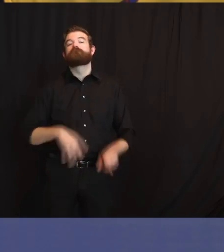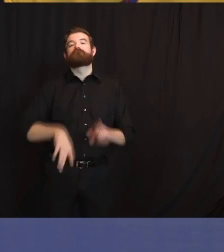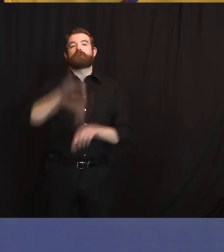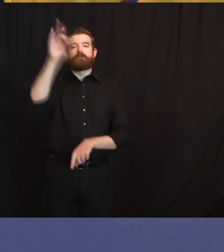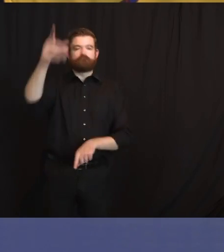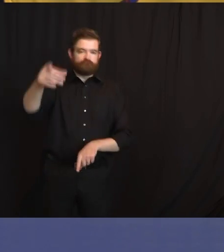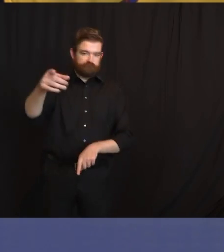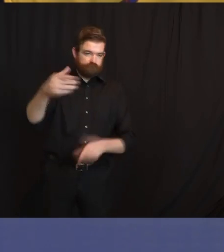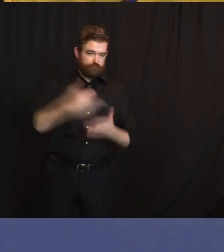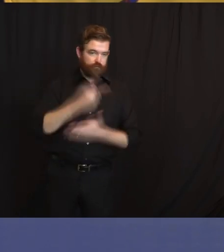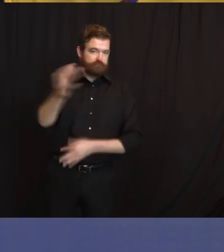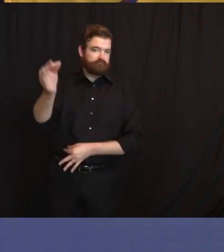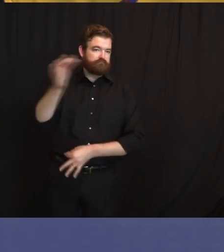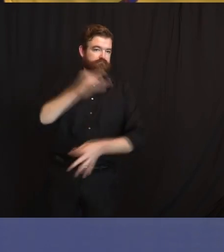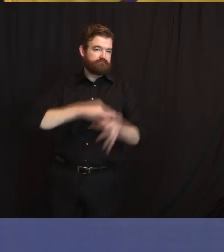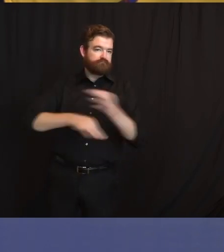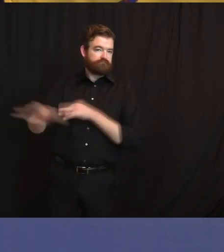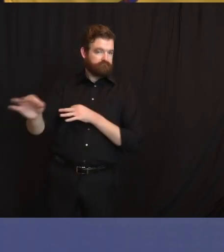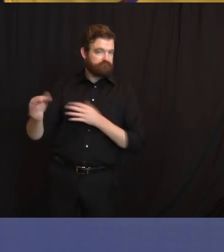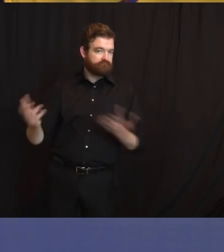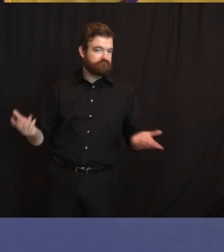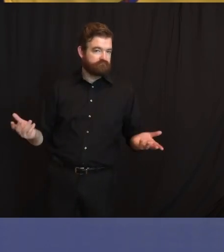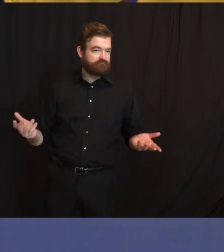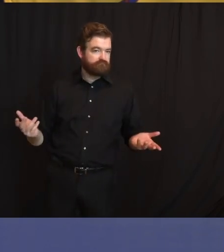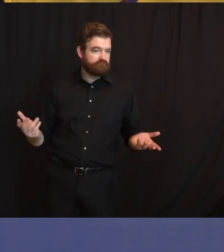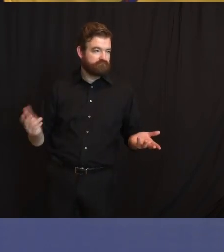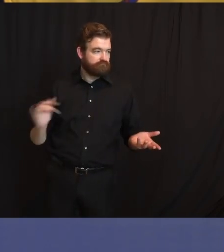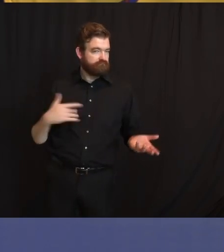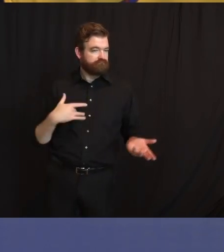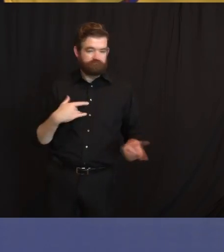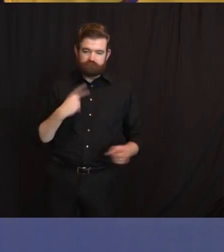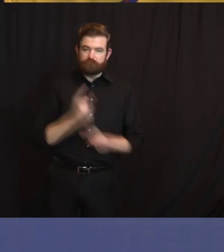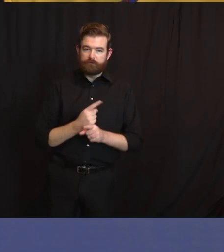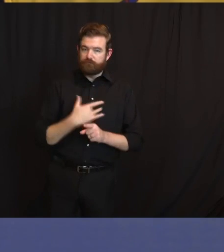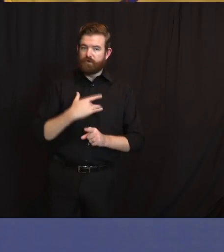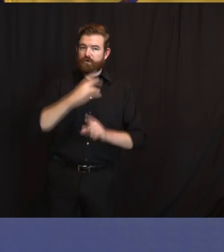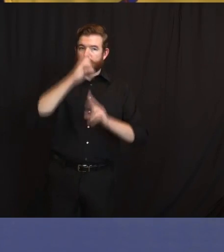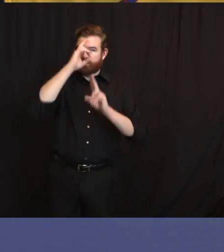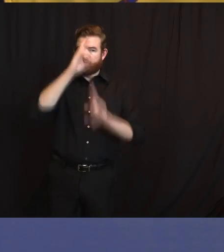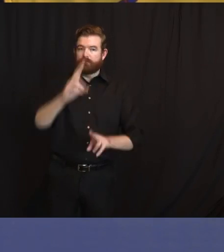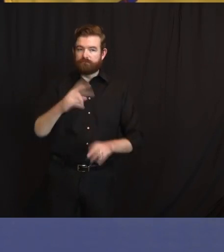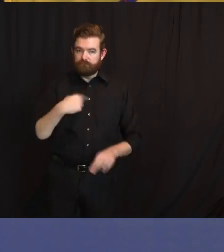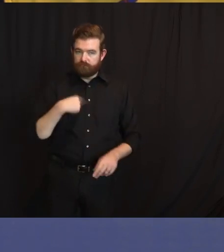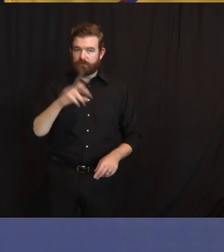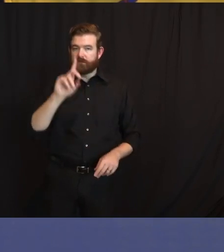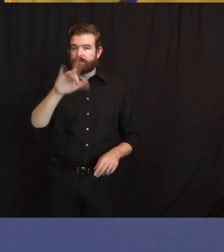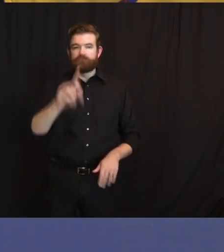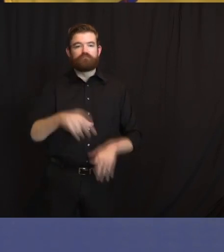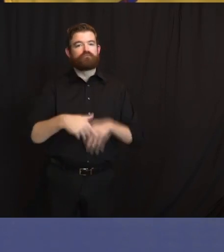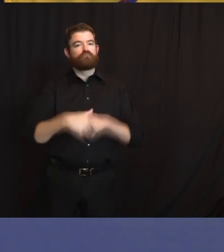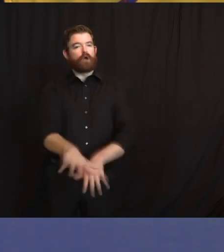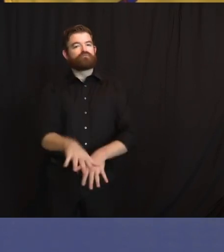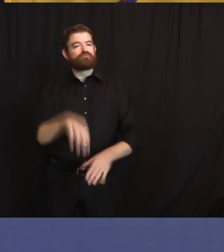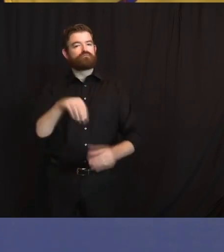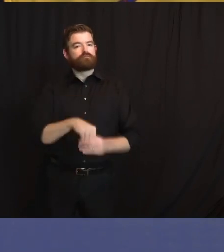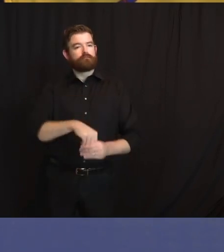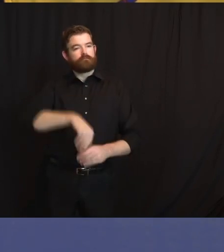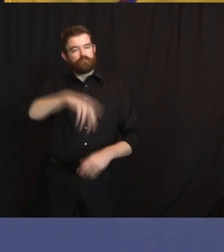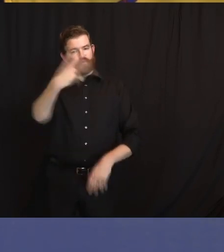thing to do. And I remain honored that I marched in both Hillside